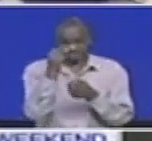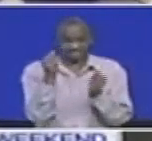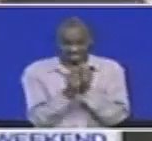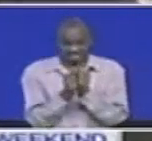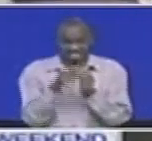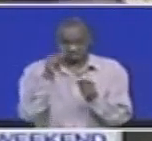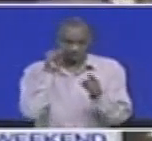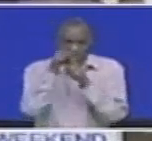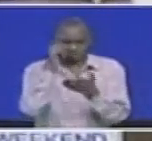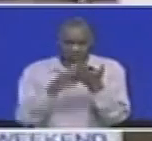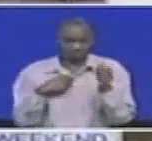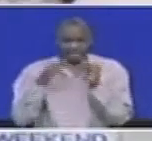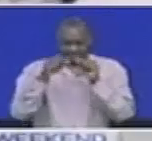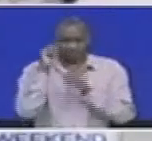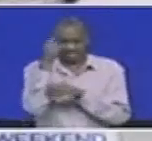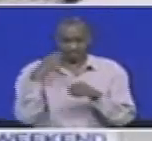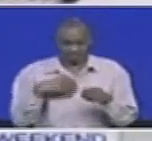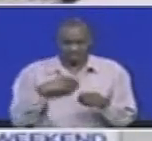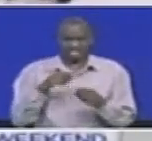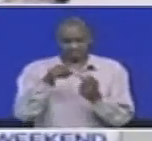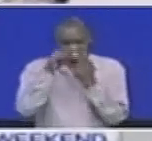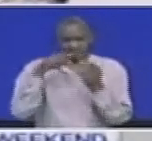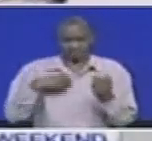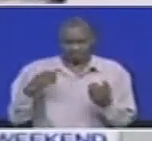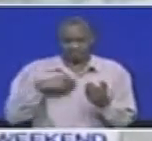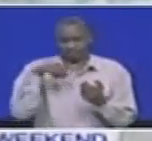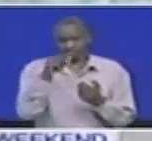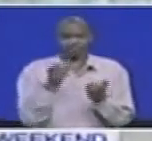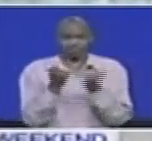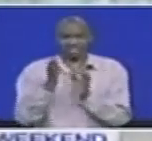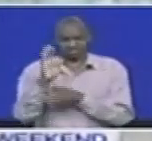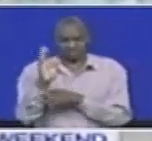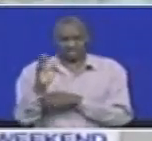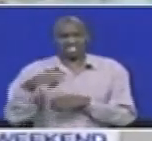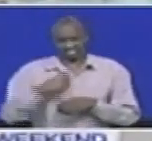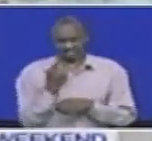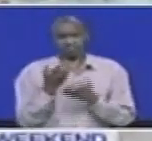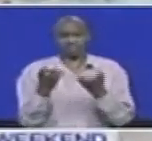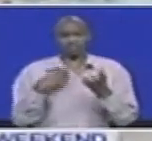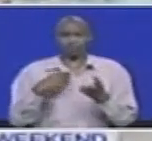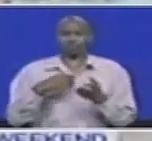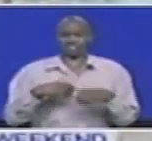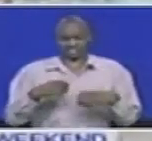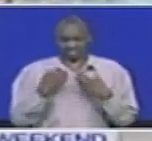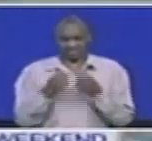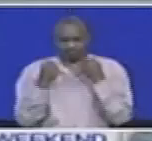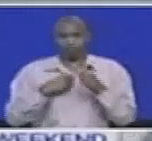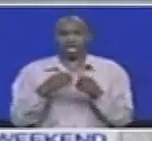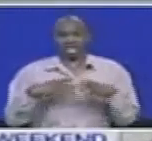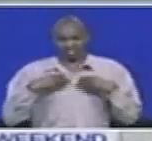The goal was to enable Kenyans, especially those in the informal sector, to save up for their health insurance,